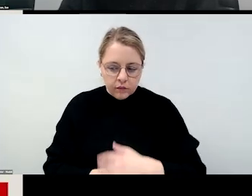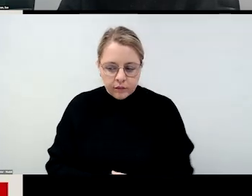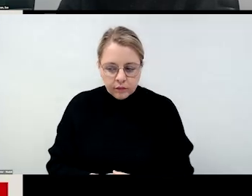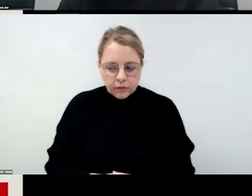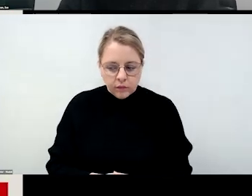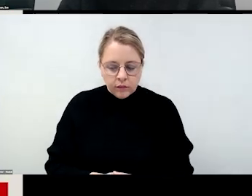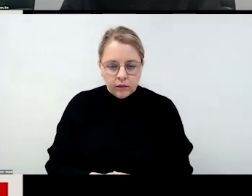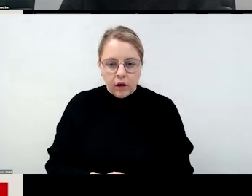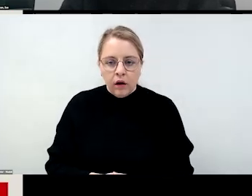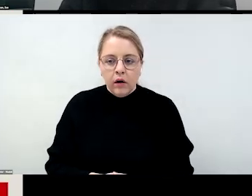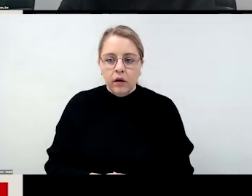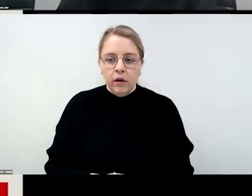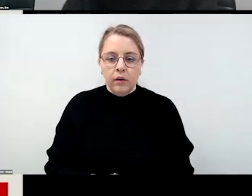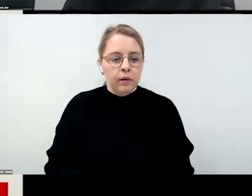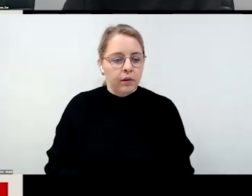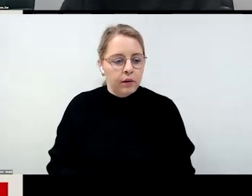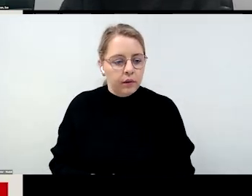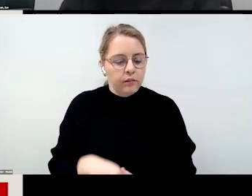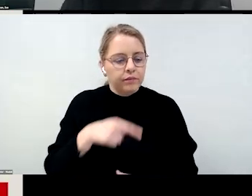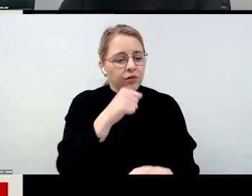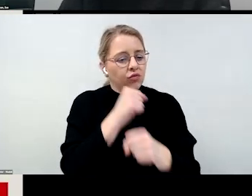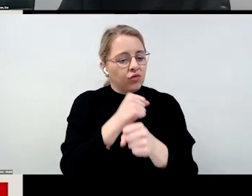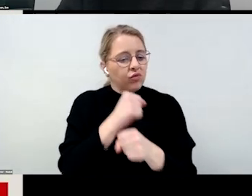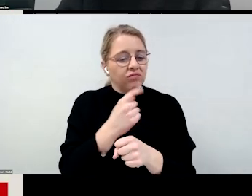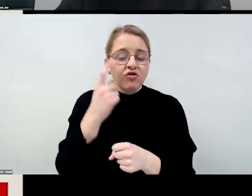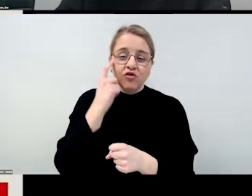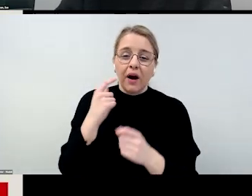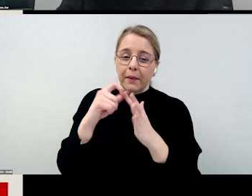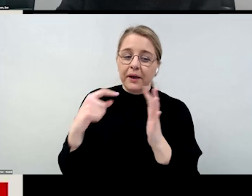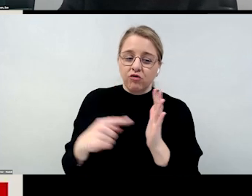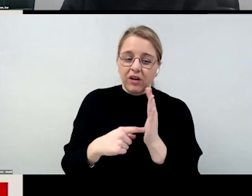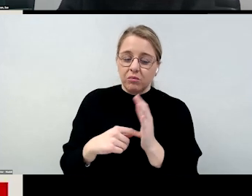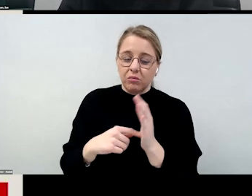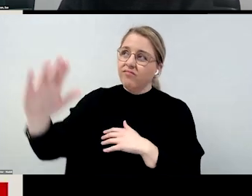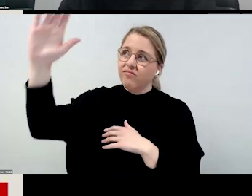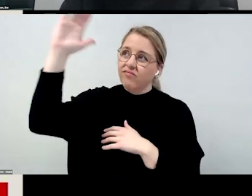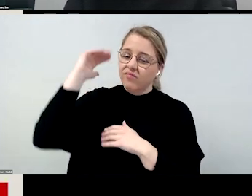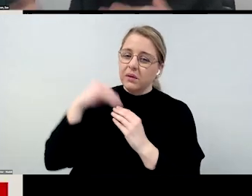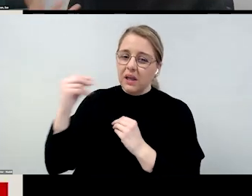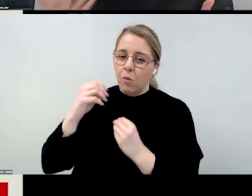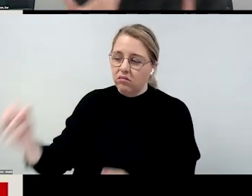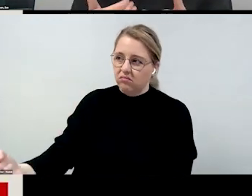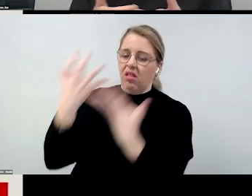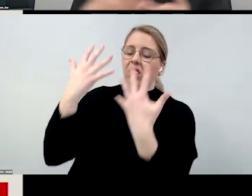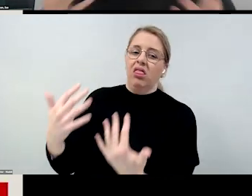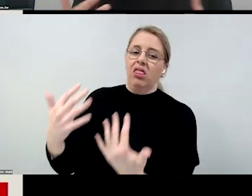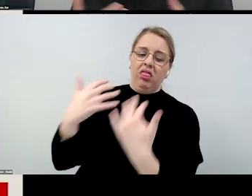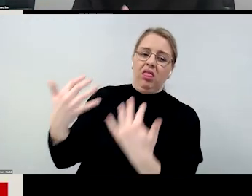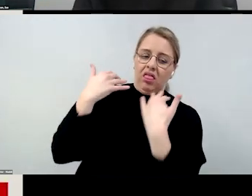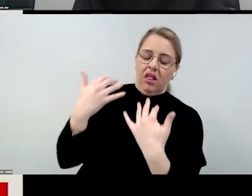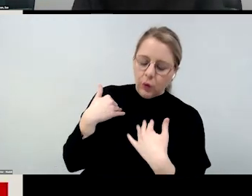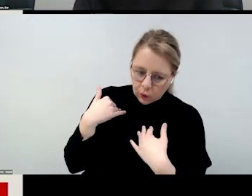The last time George used public transport, he also experienced verbal harassment. And this is an example of the kinds of experiences